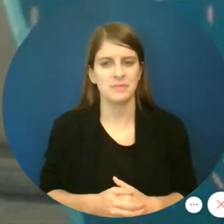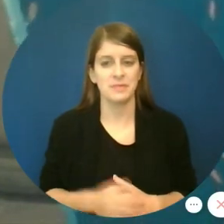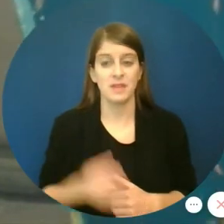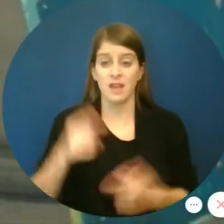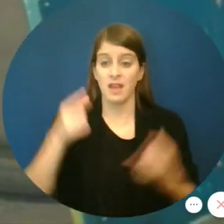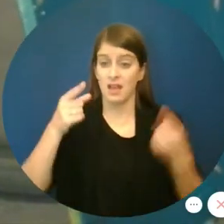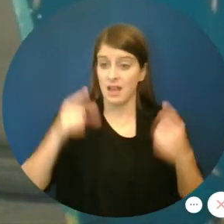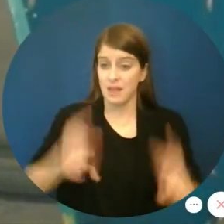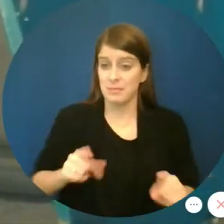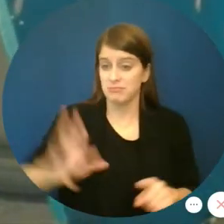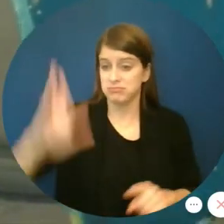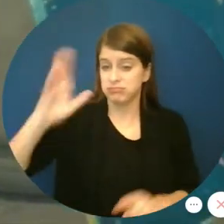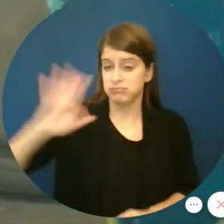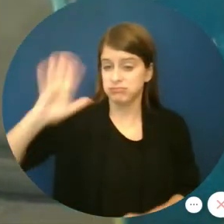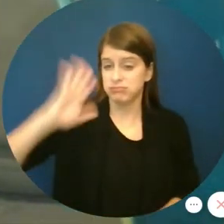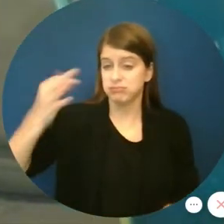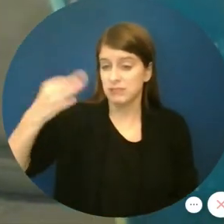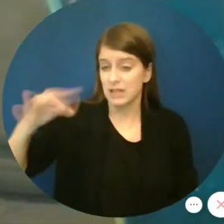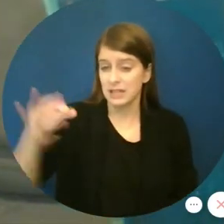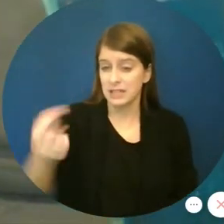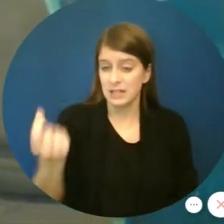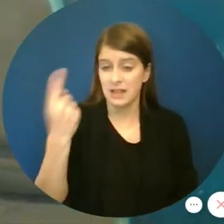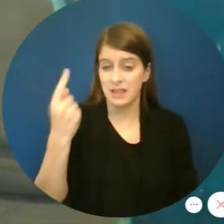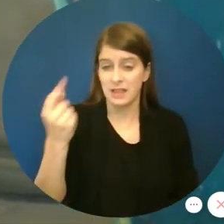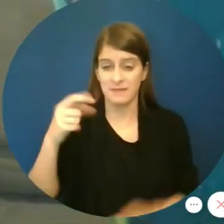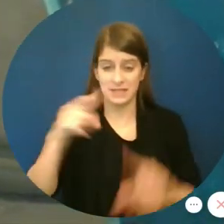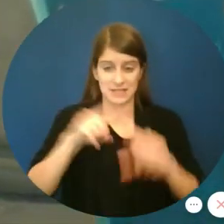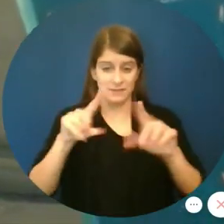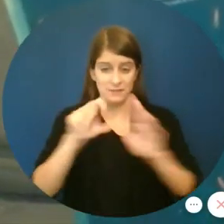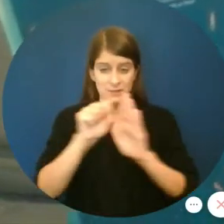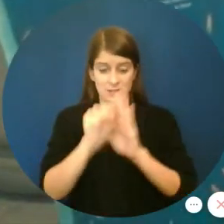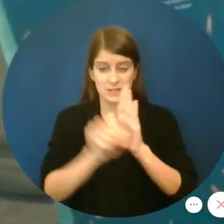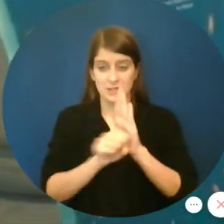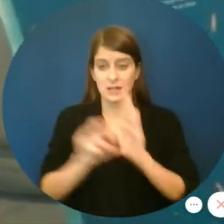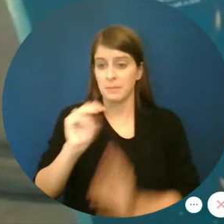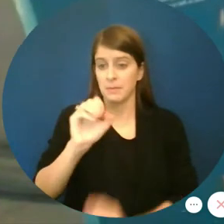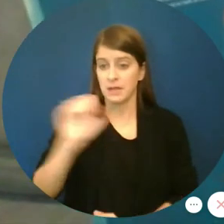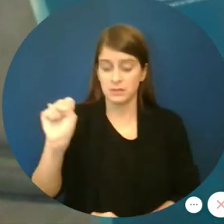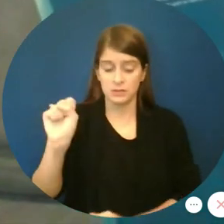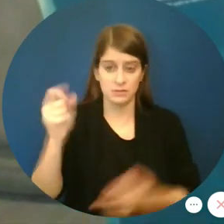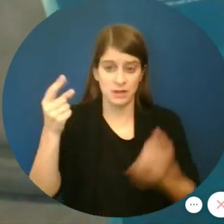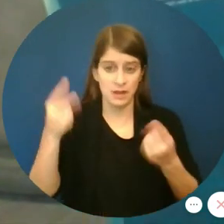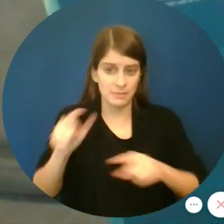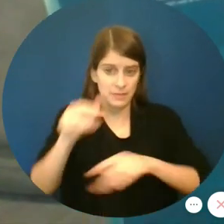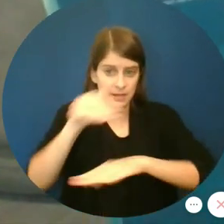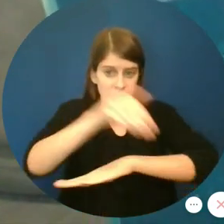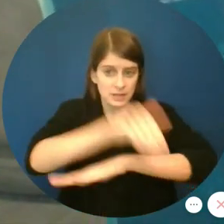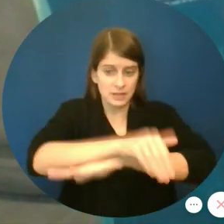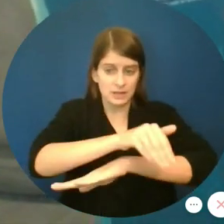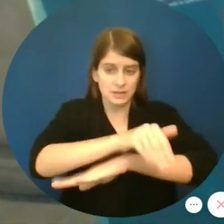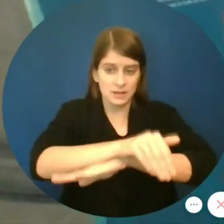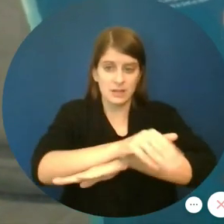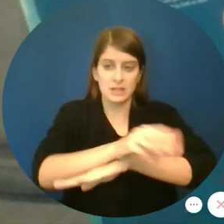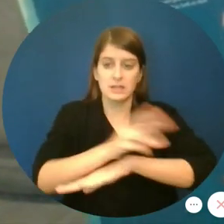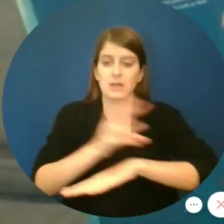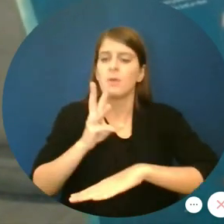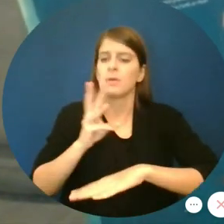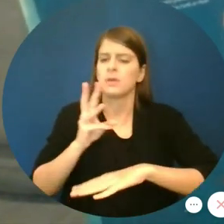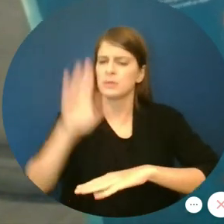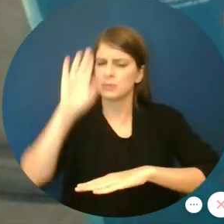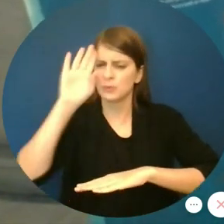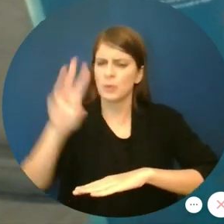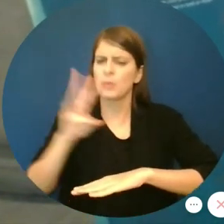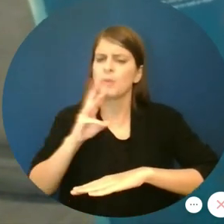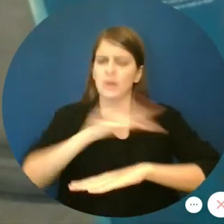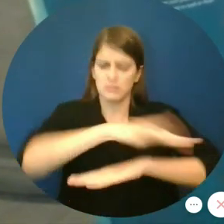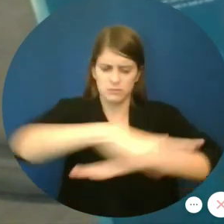Woods Hole, Massachusetts, 1911. At twilight, a man lay on the dock, luring marine